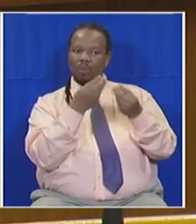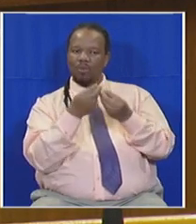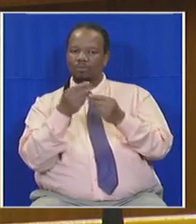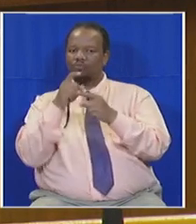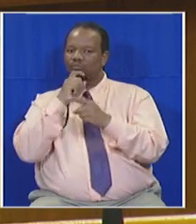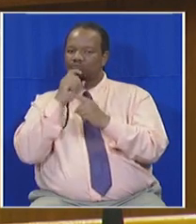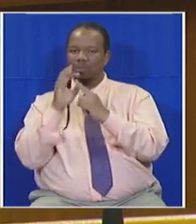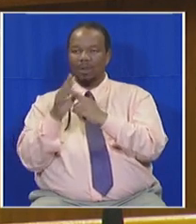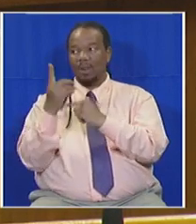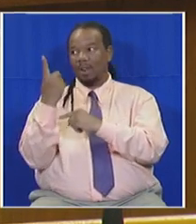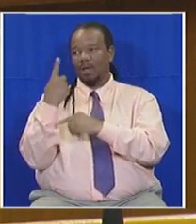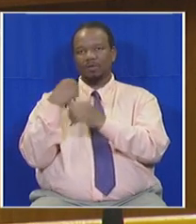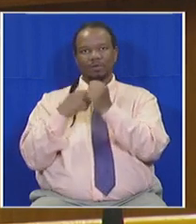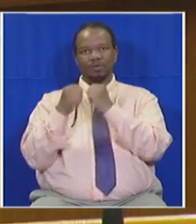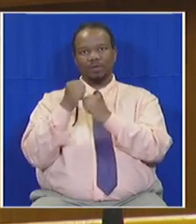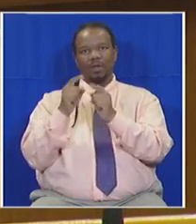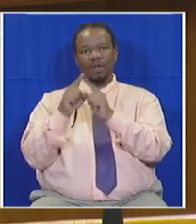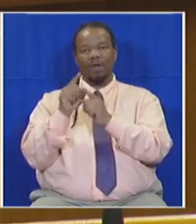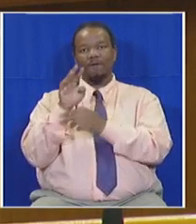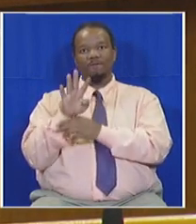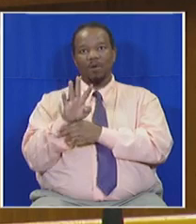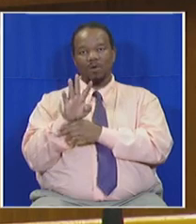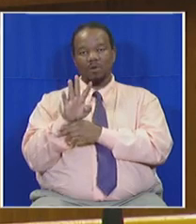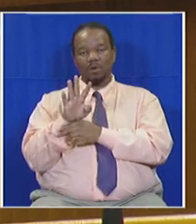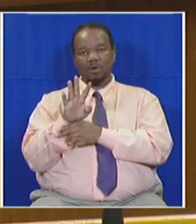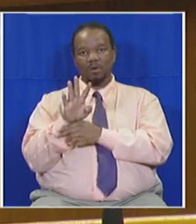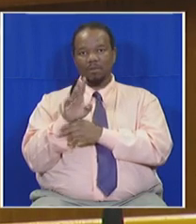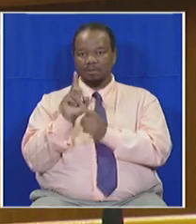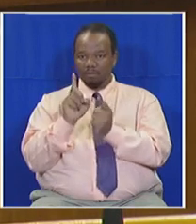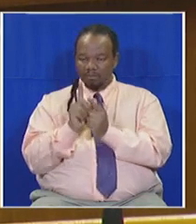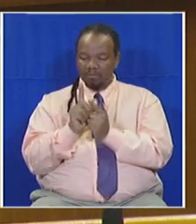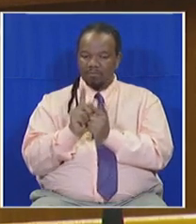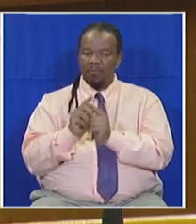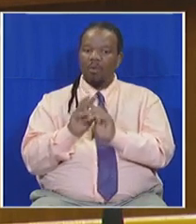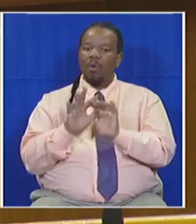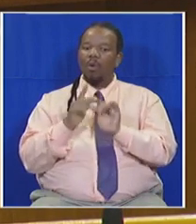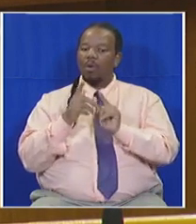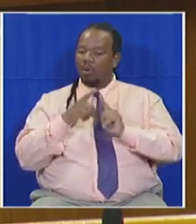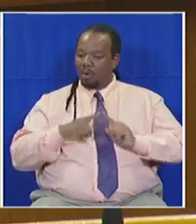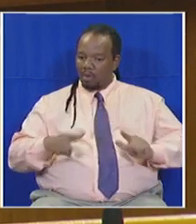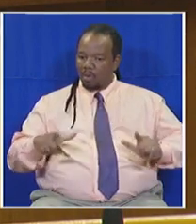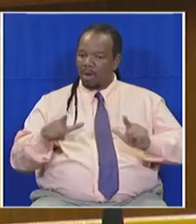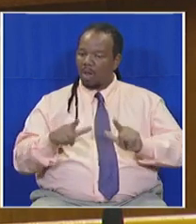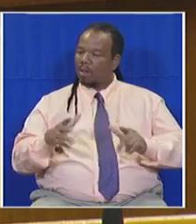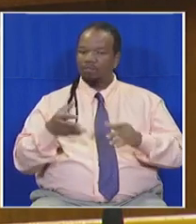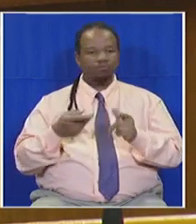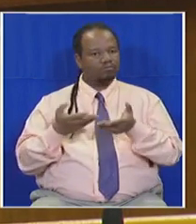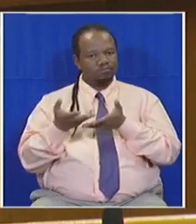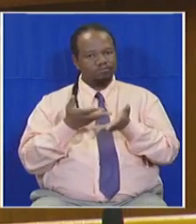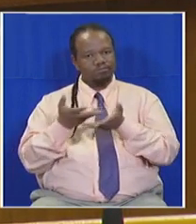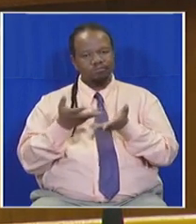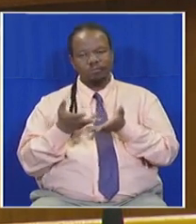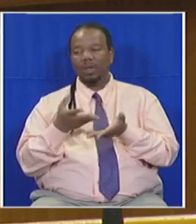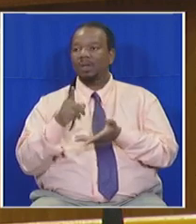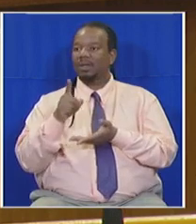met last year on the cusp of the fourth full democratic local government elections. The political climate was volatile